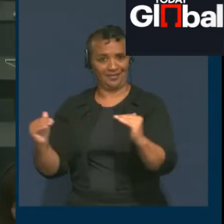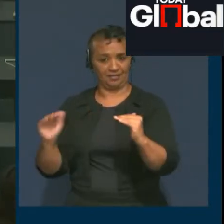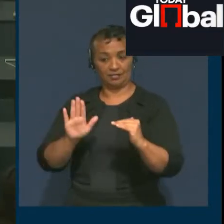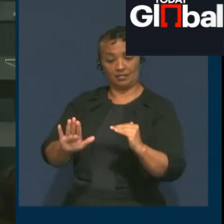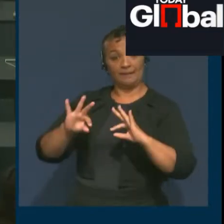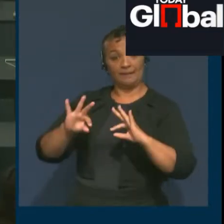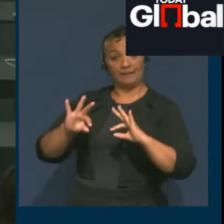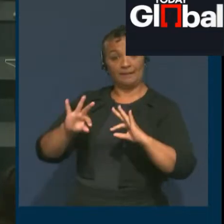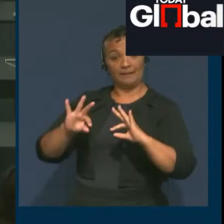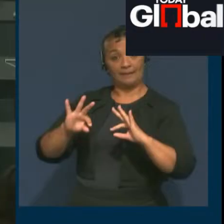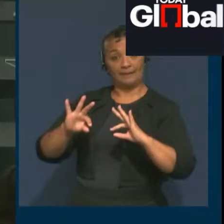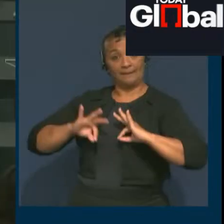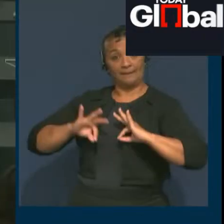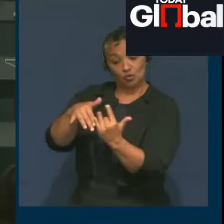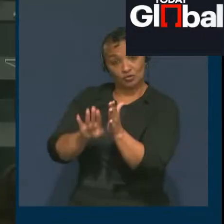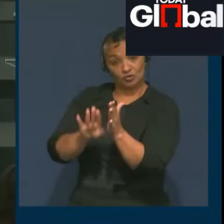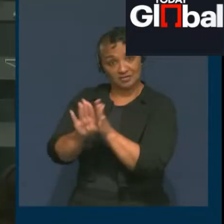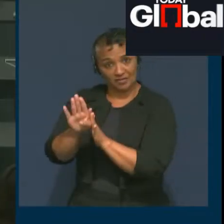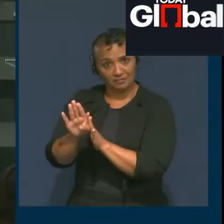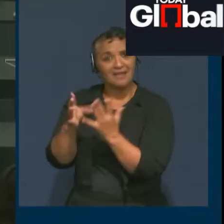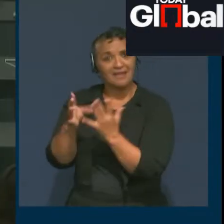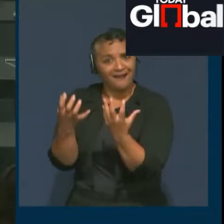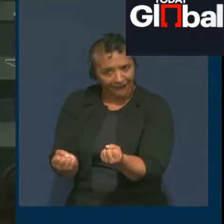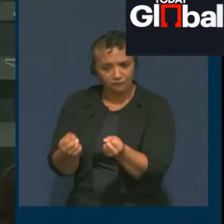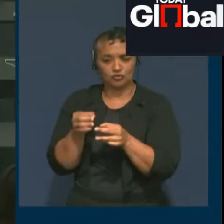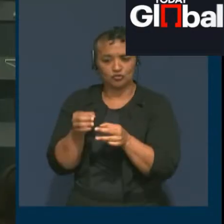Development has adopted a national strategy,